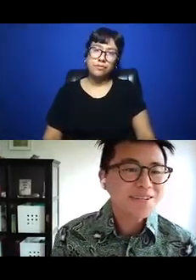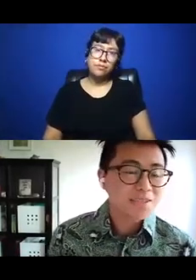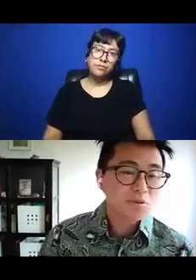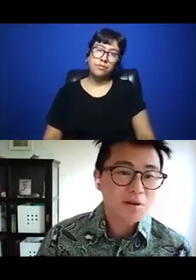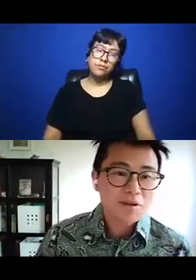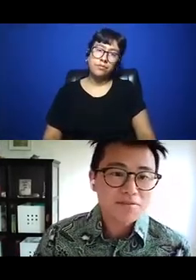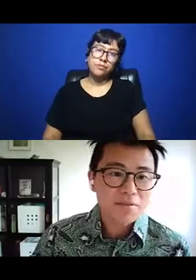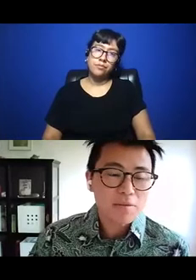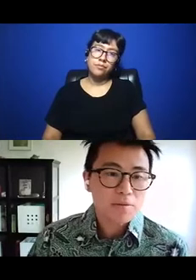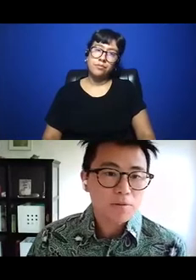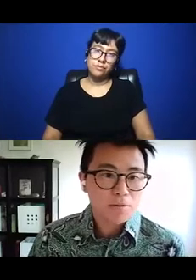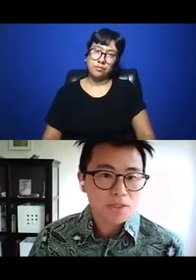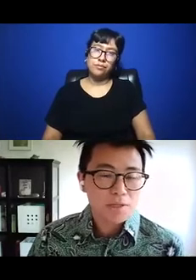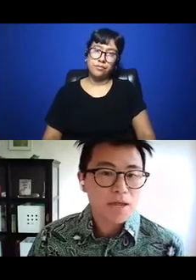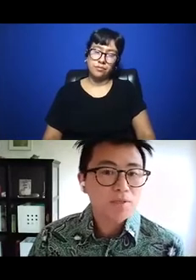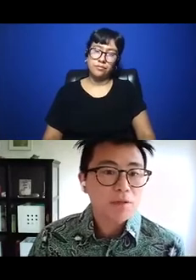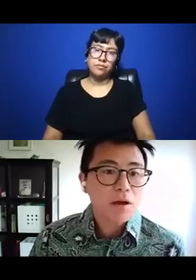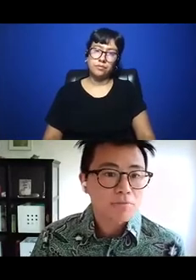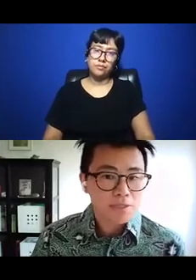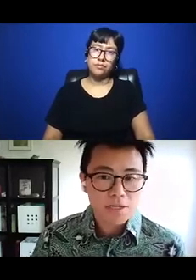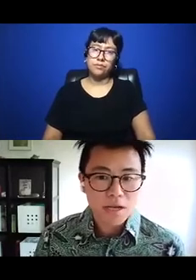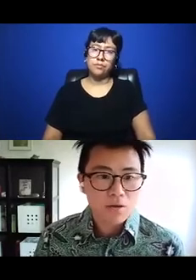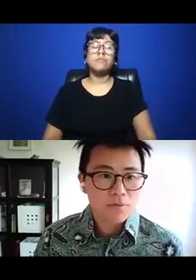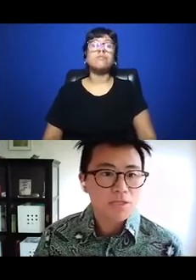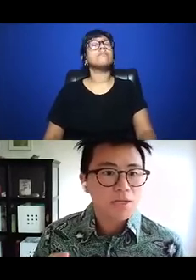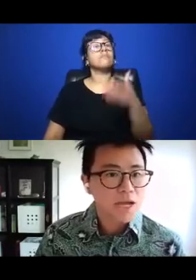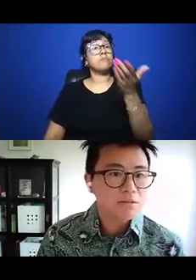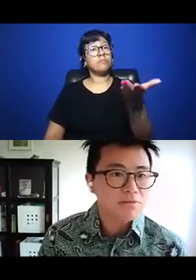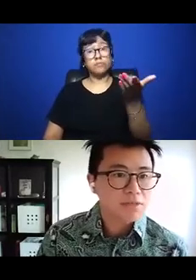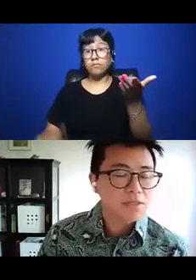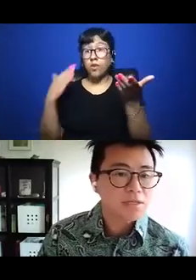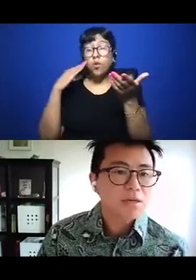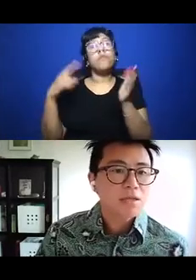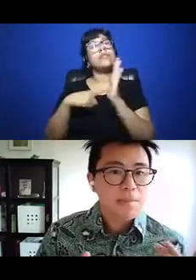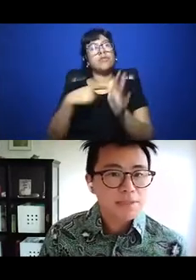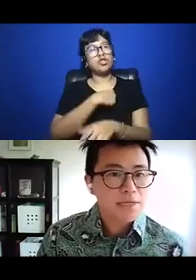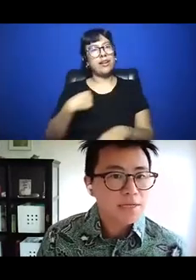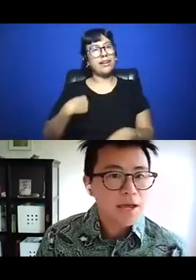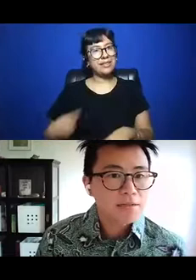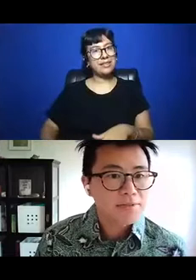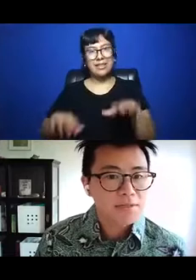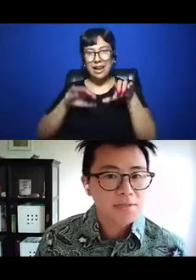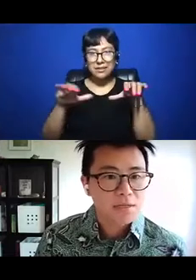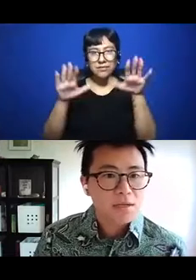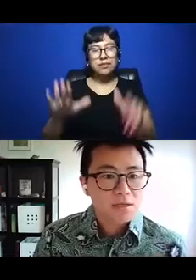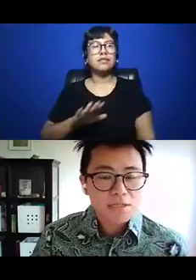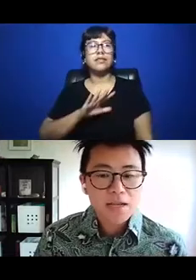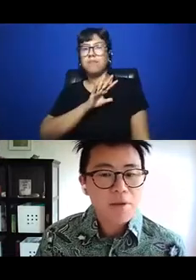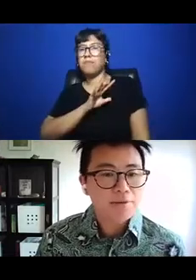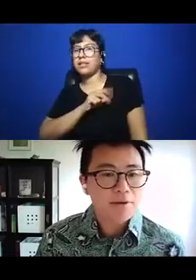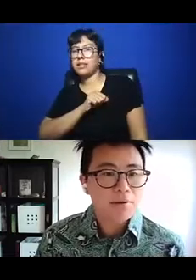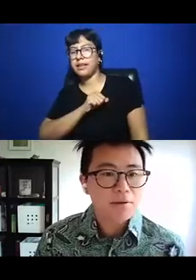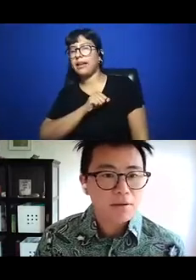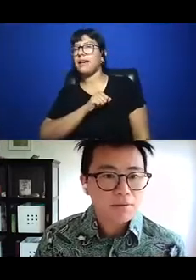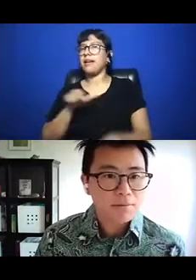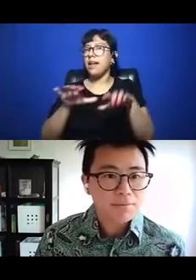And then does the work of the people whose accounts we know have been shut down, these Chinese activists, the Palestinian activists, does that